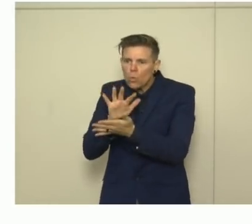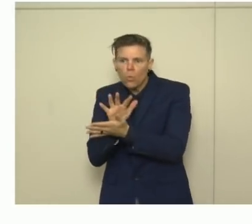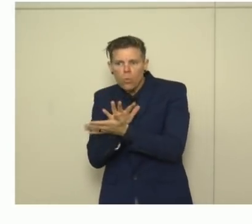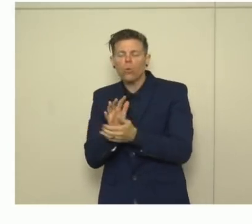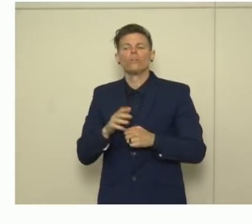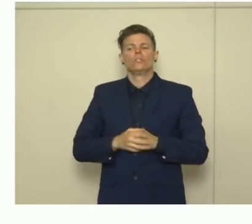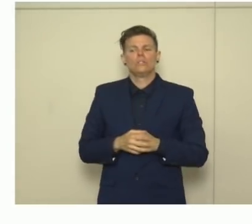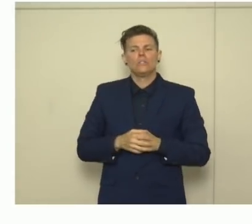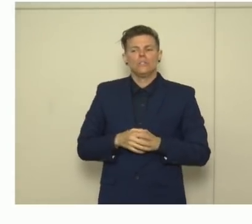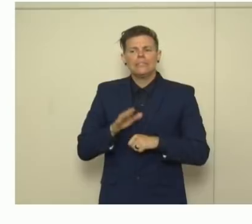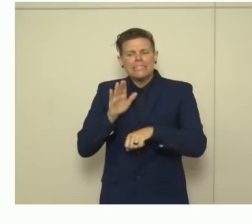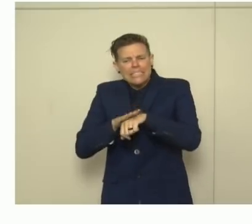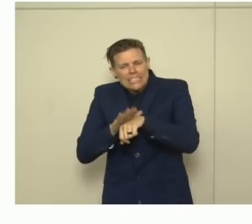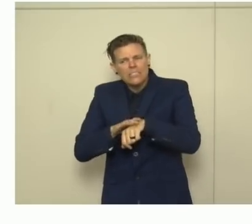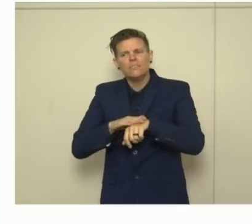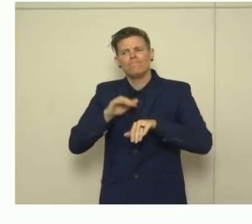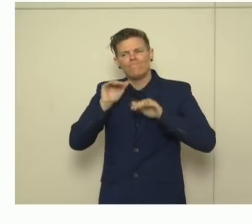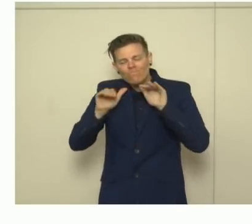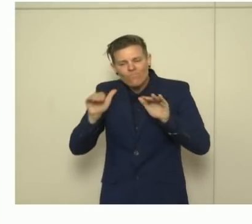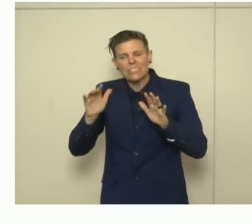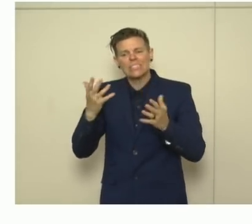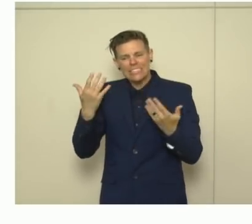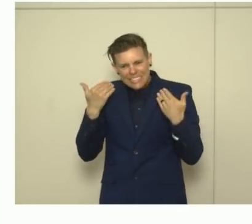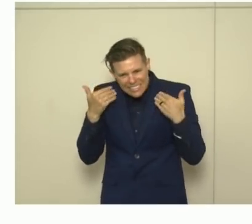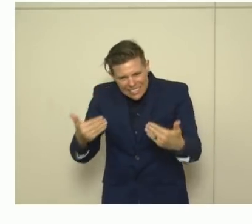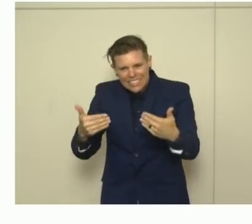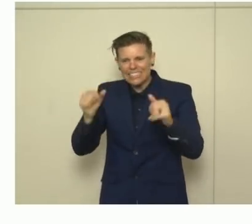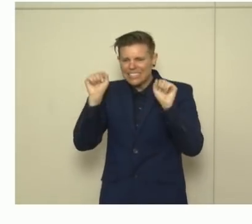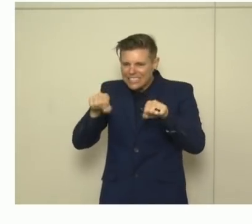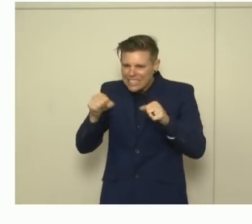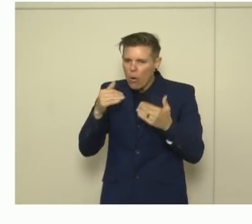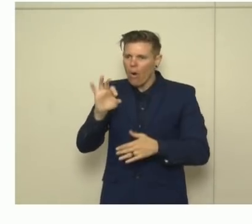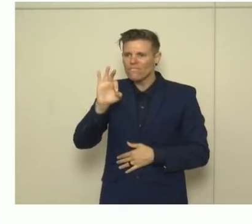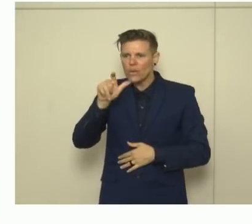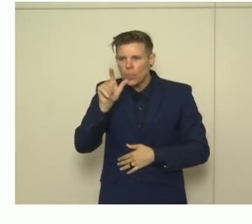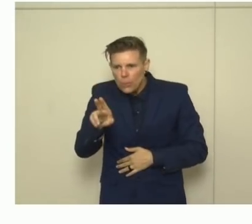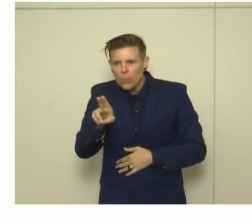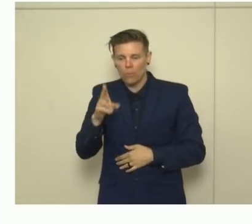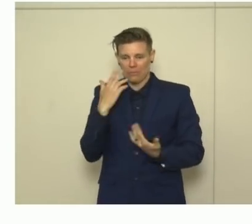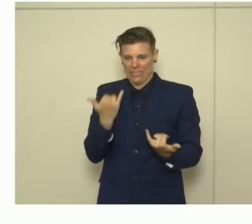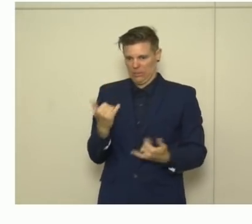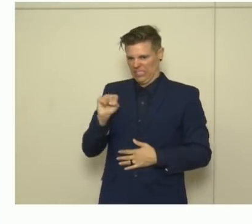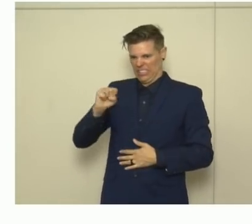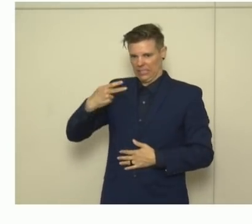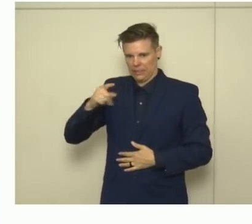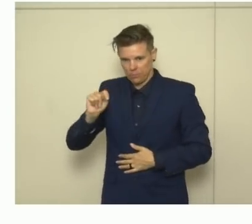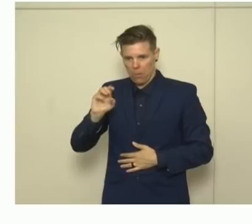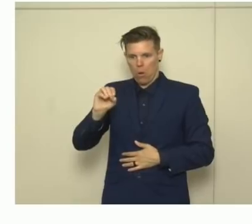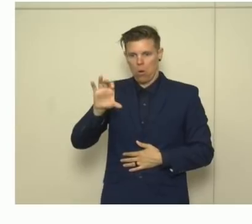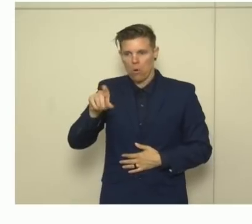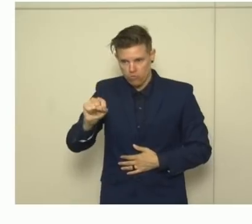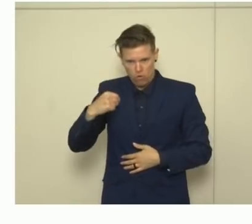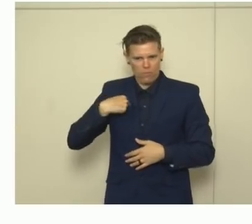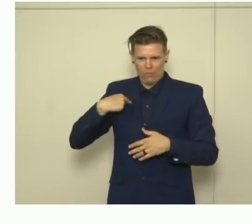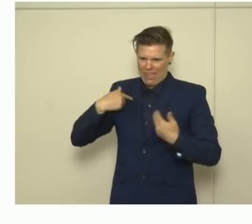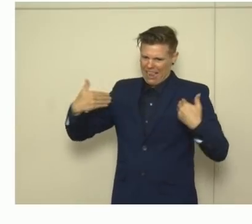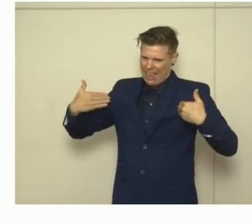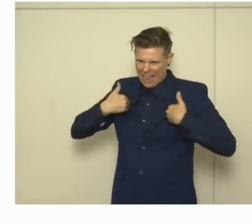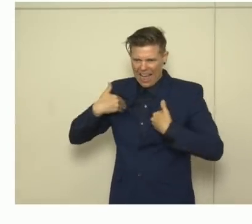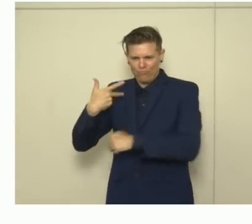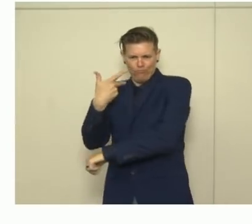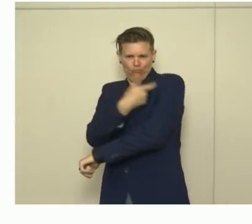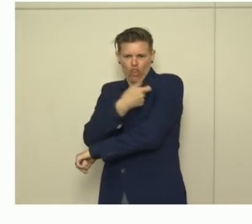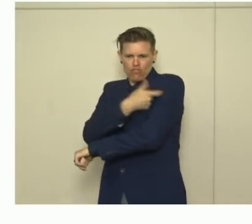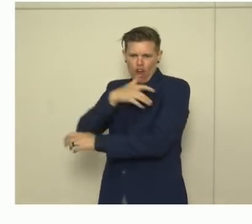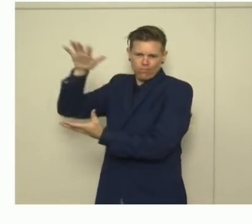to try to get everyone in New Mexico immunized between September and October. We're purchasing large amounts of vaccine. We'd like to, number